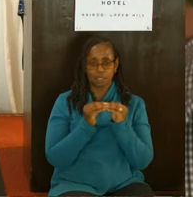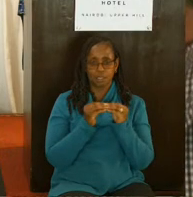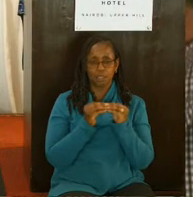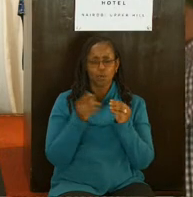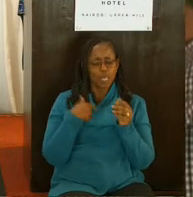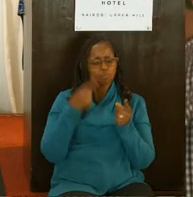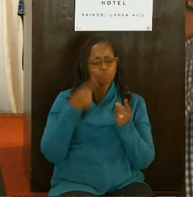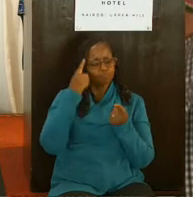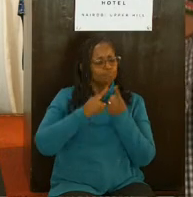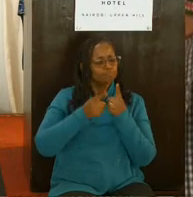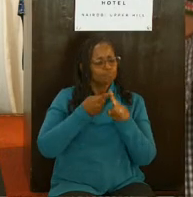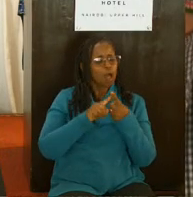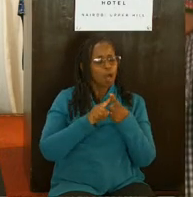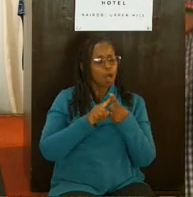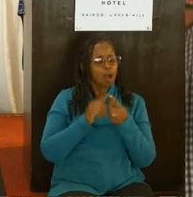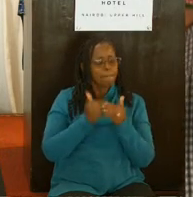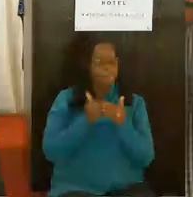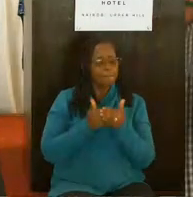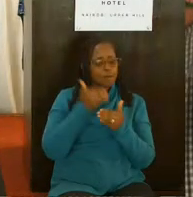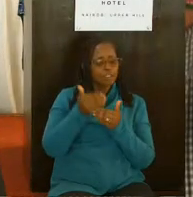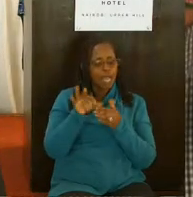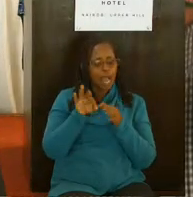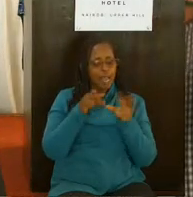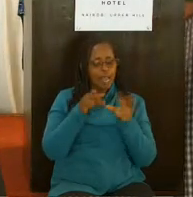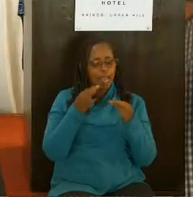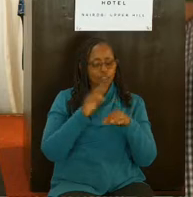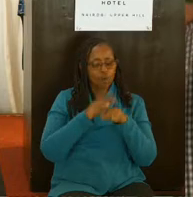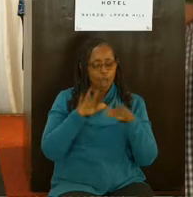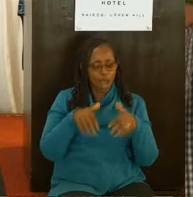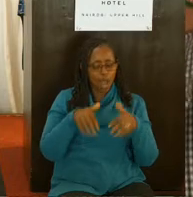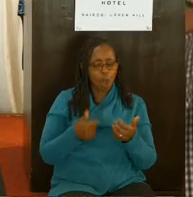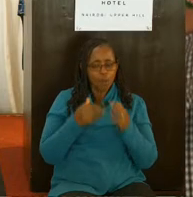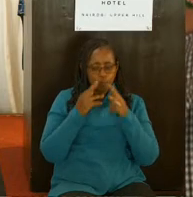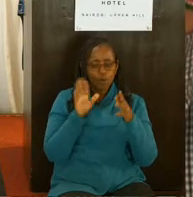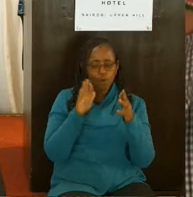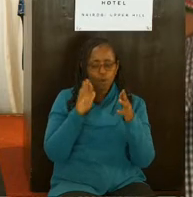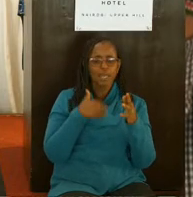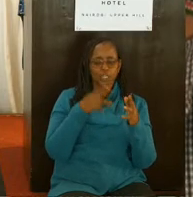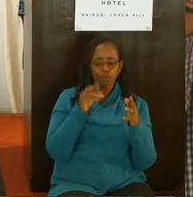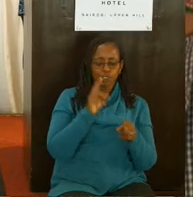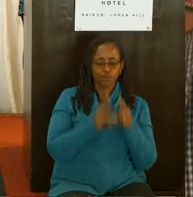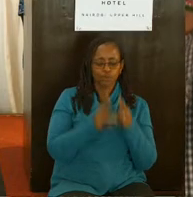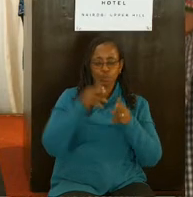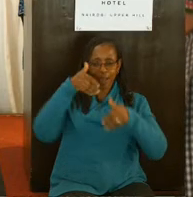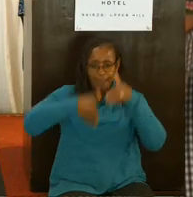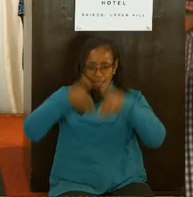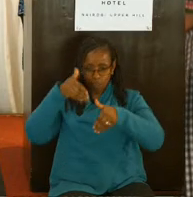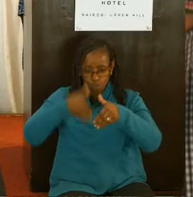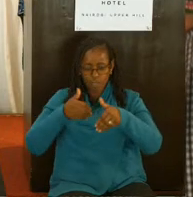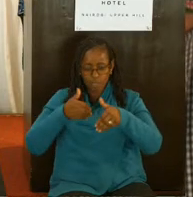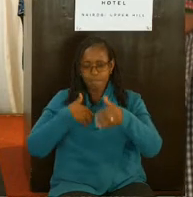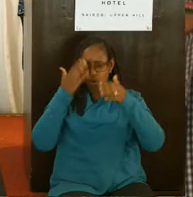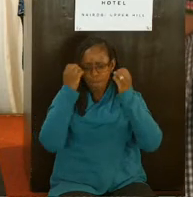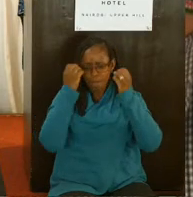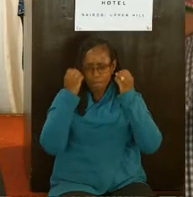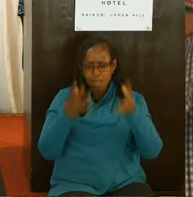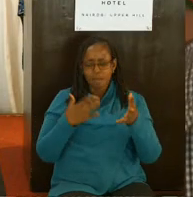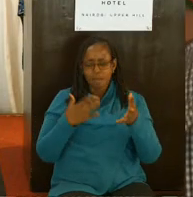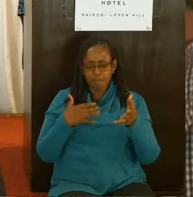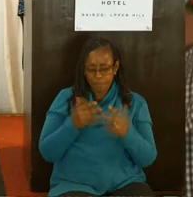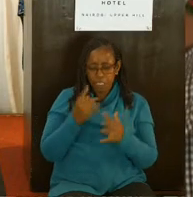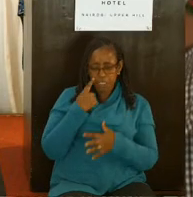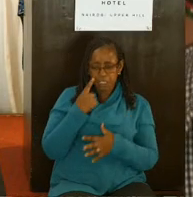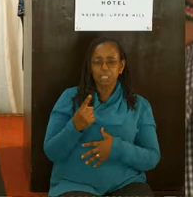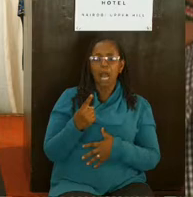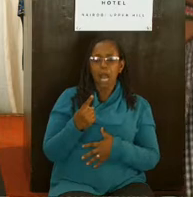were reflecting on the post analysis of how we reported women during the 2022 elections and I know most of you have probably seen that